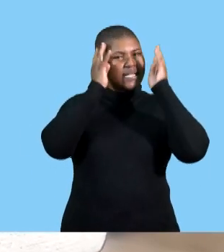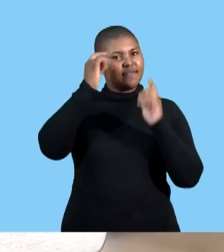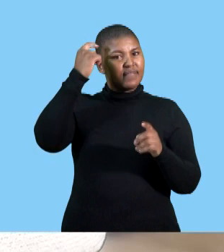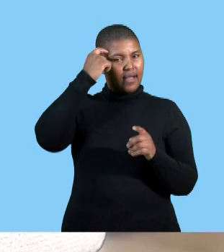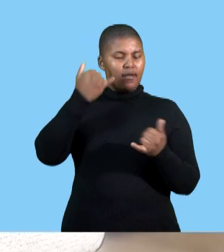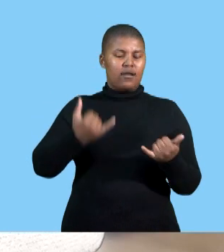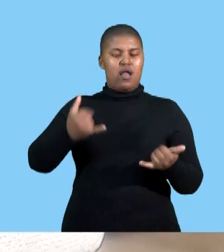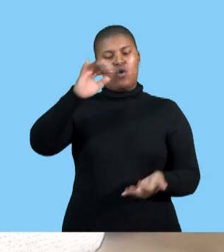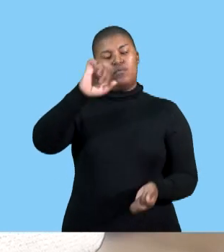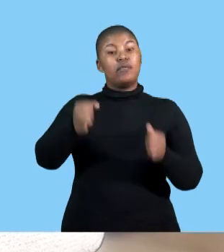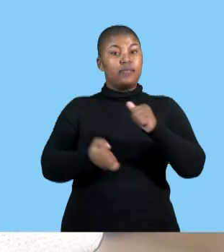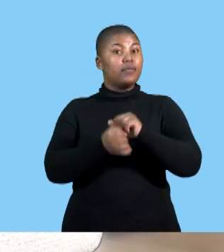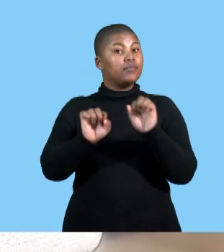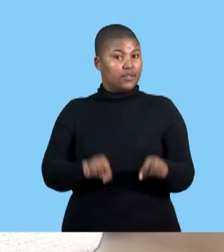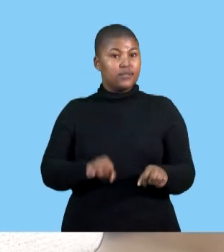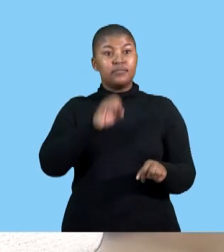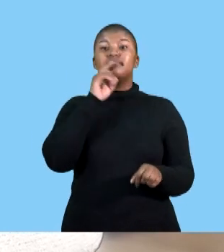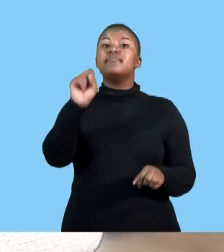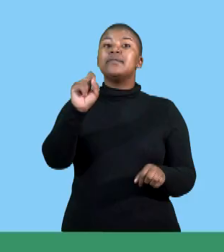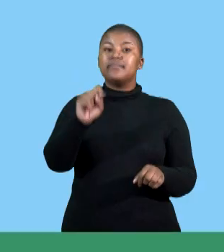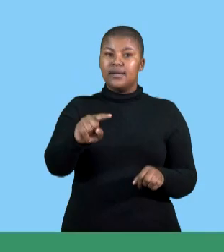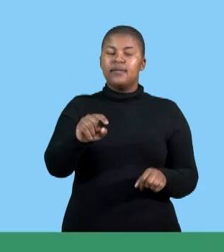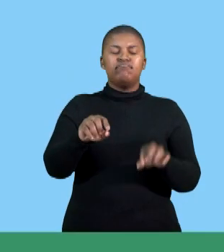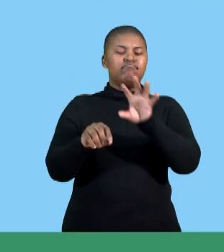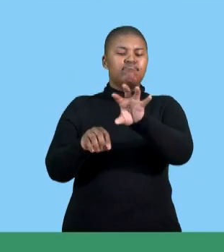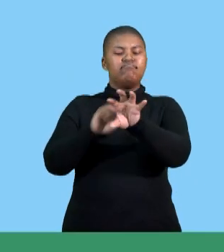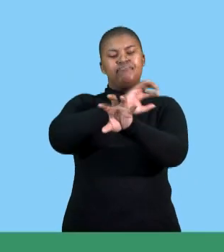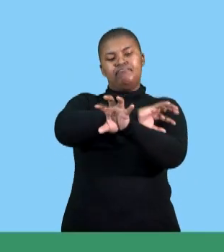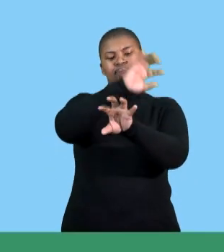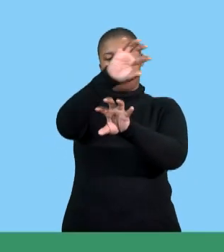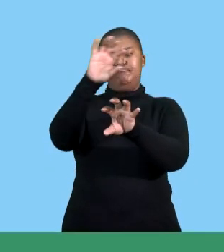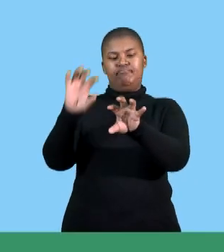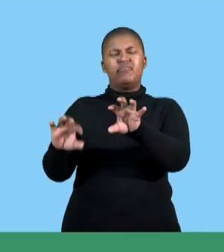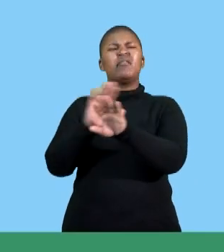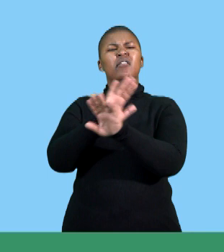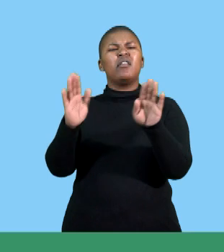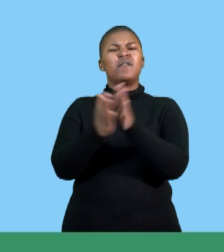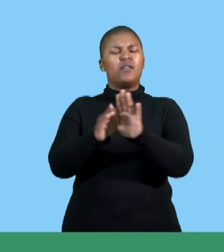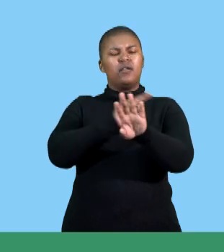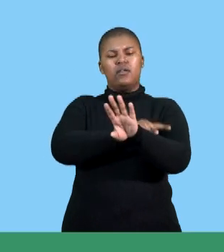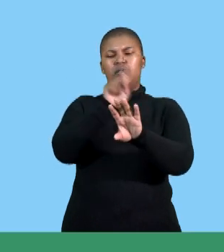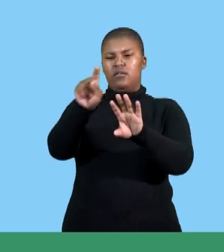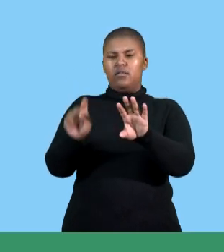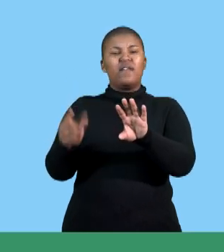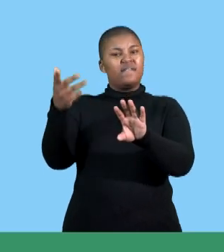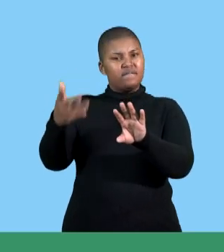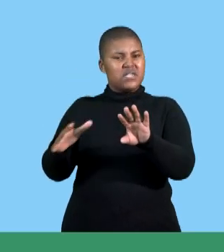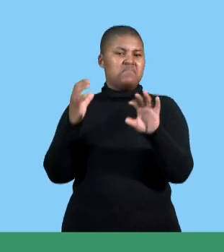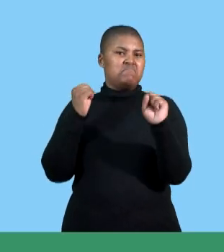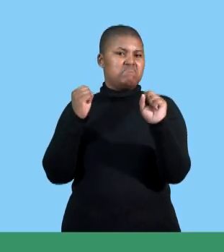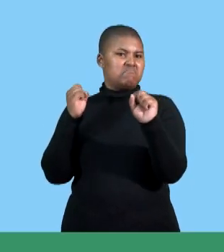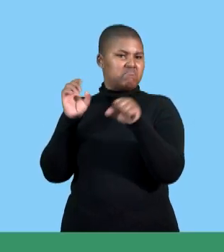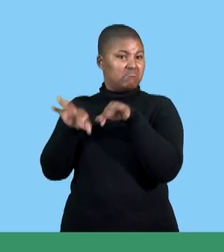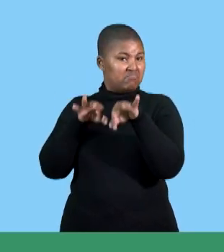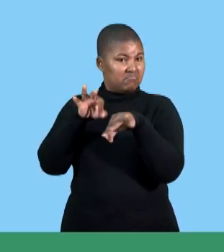creative thinking. So this is our concept map, a recap basically of all the things that we've covered under